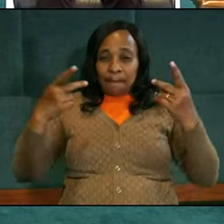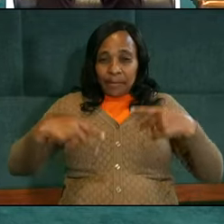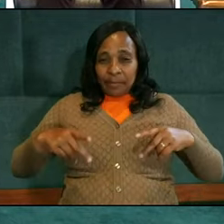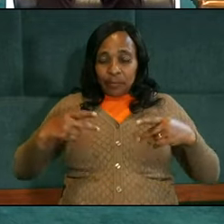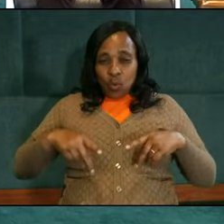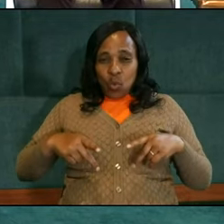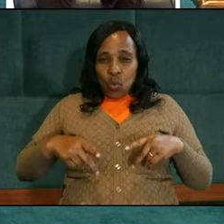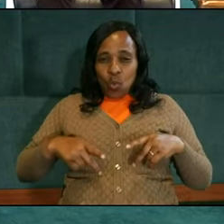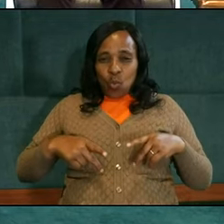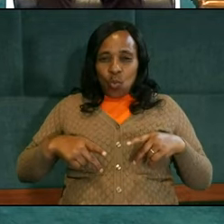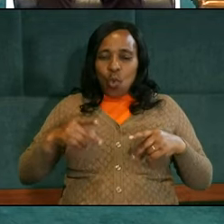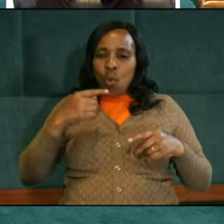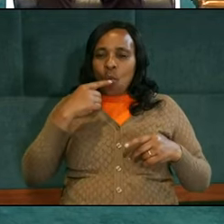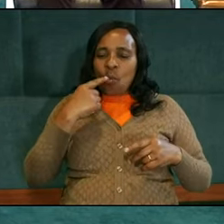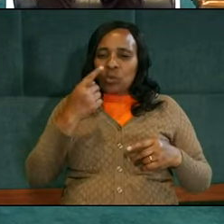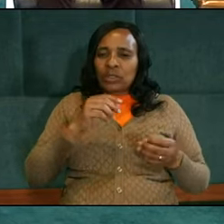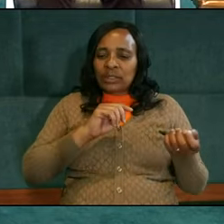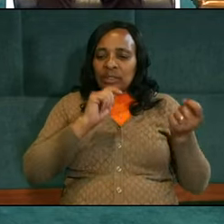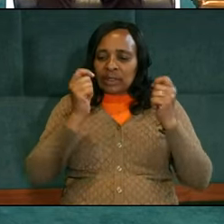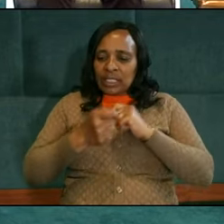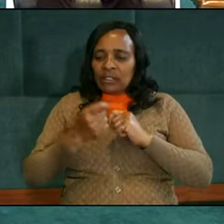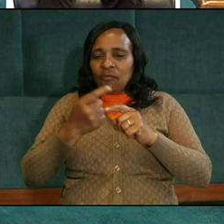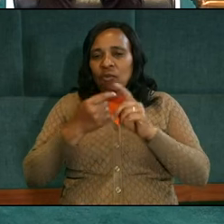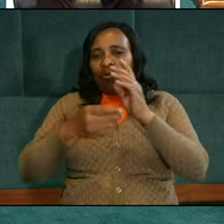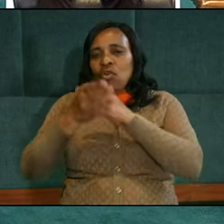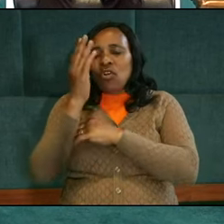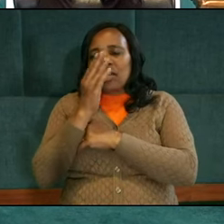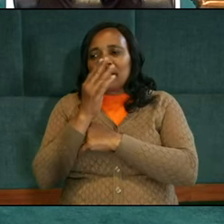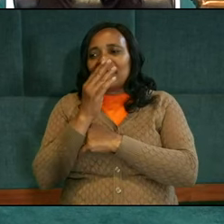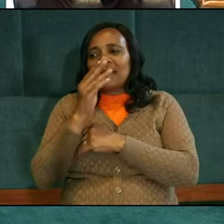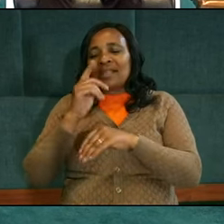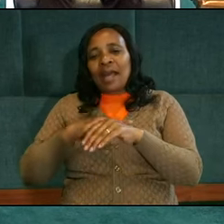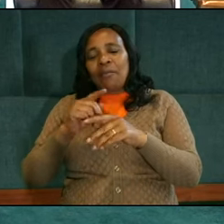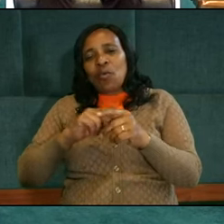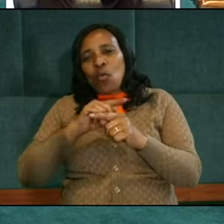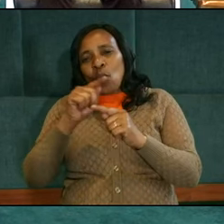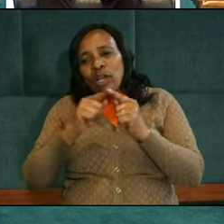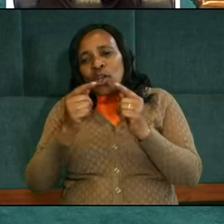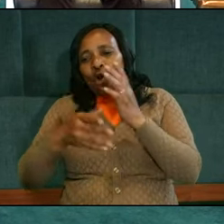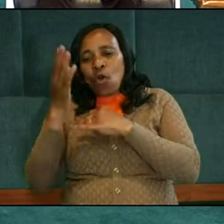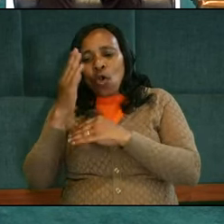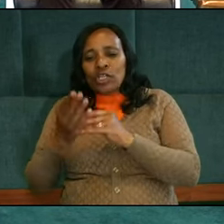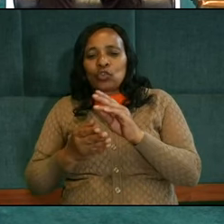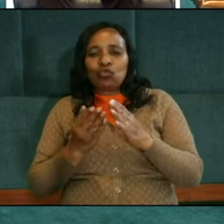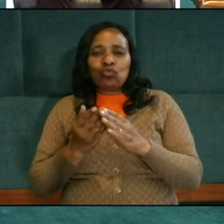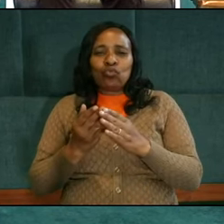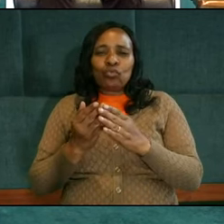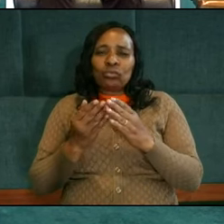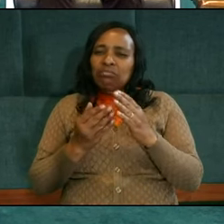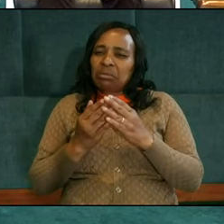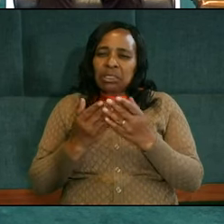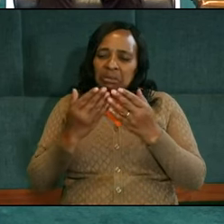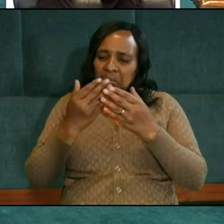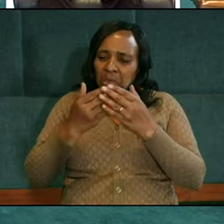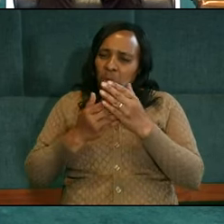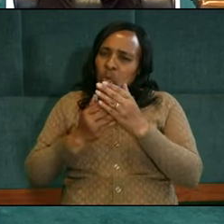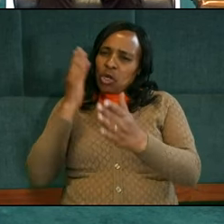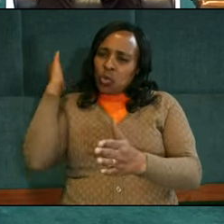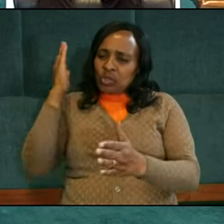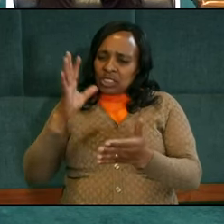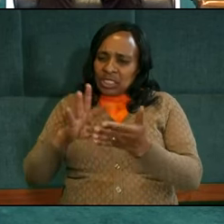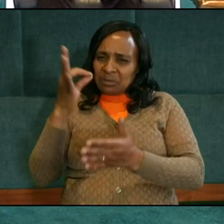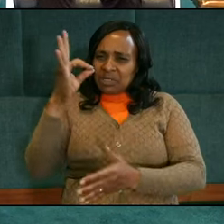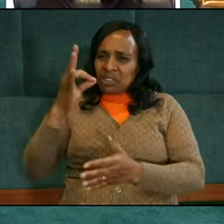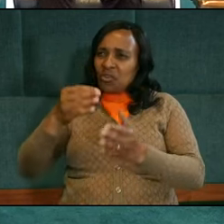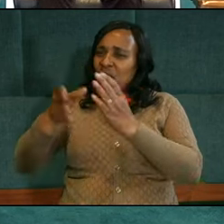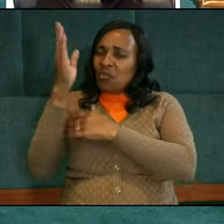that turn away from God, and then when God withdraws his spirit from them, they blame God for turning